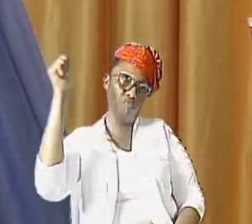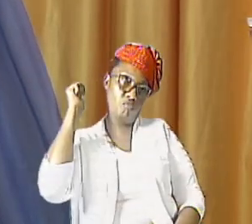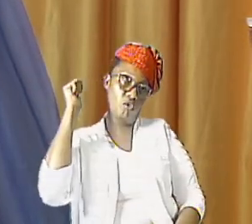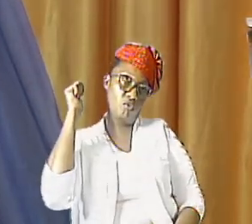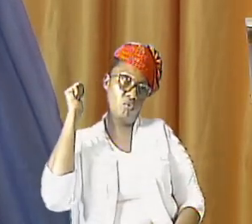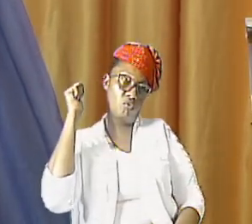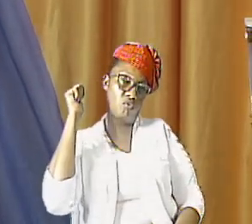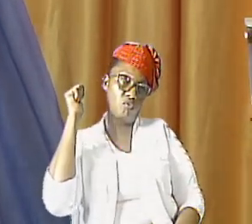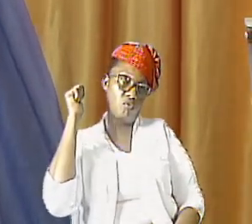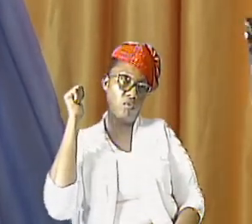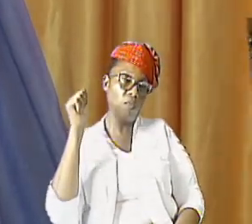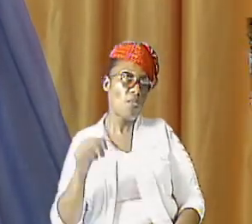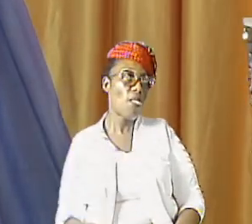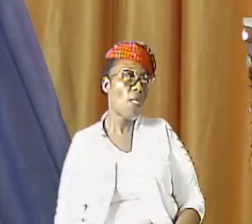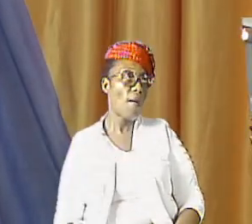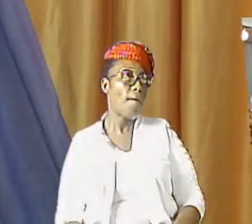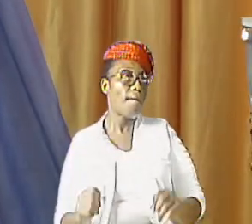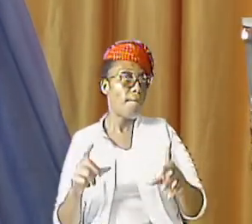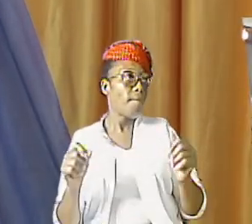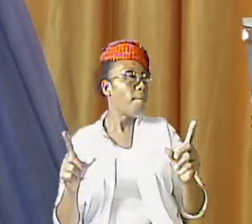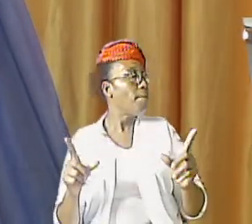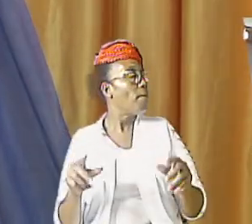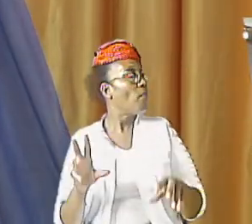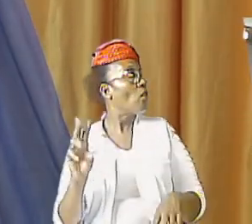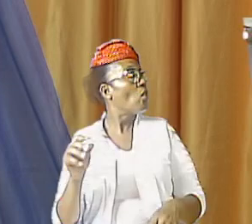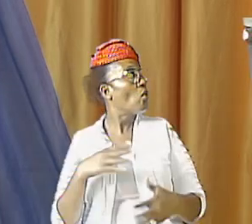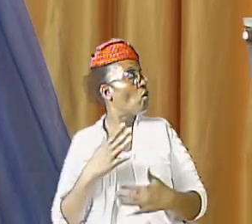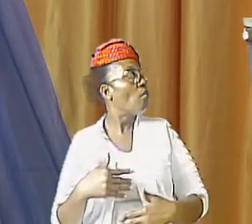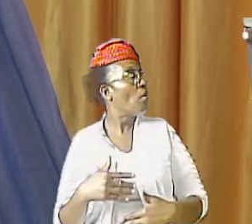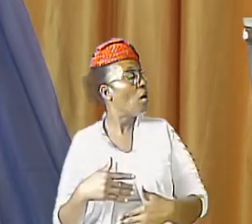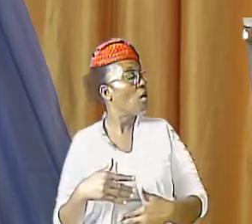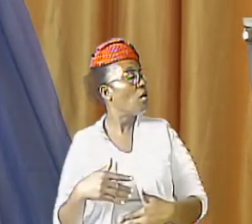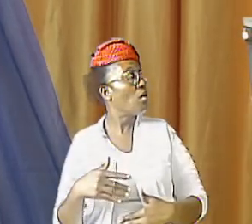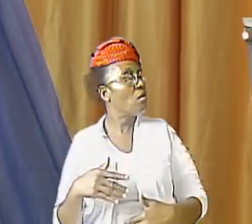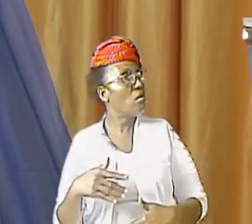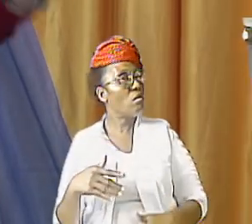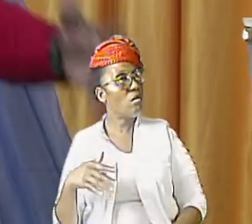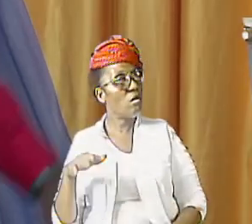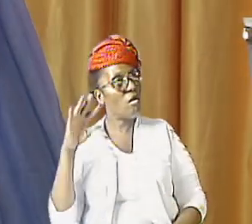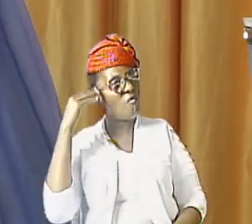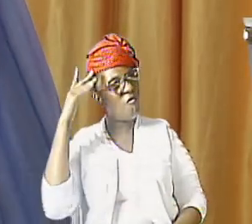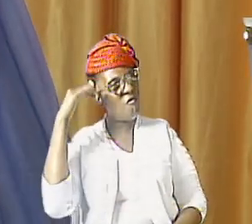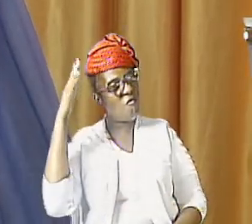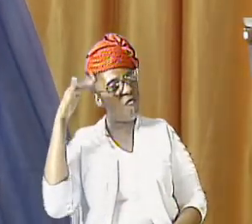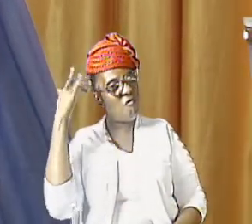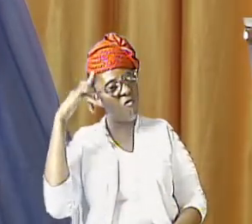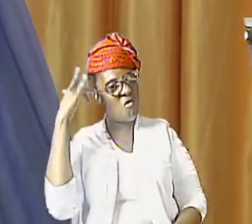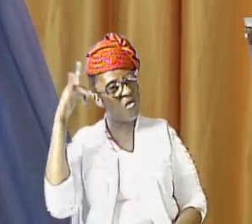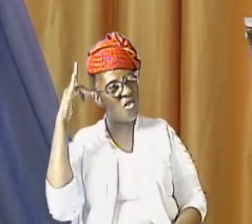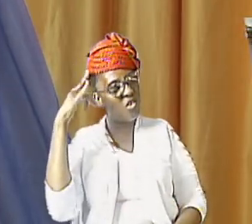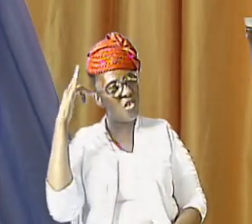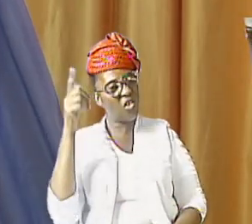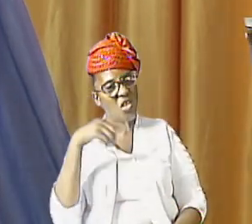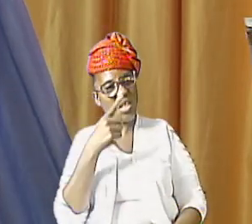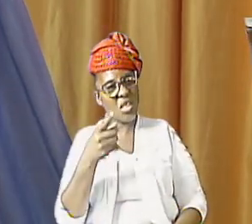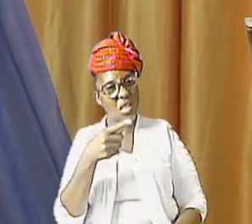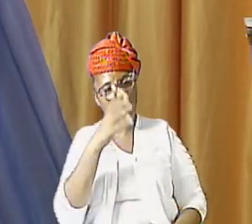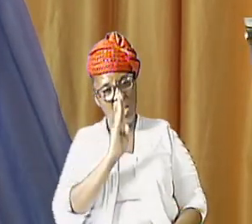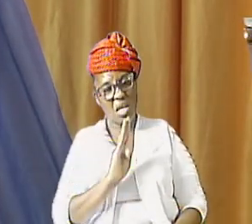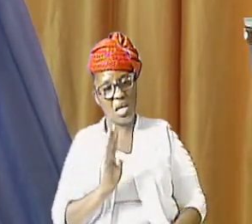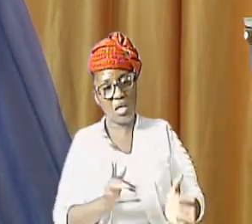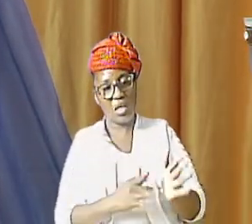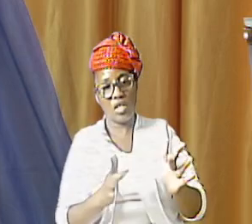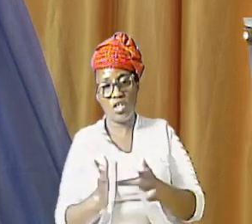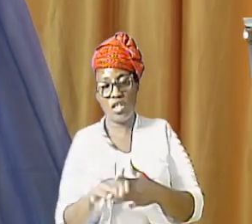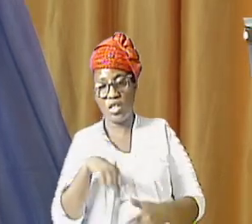is historical evidence. So nobody would be foolish enough to really claim that Jesus